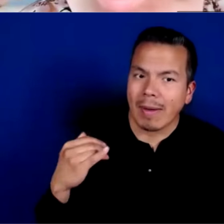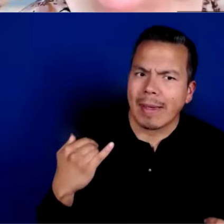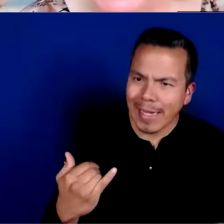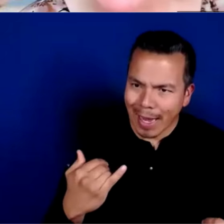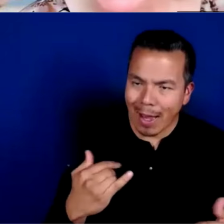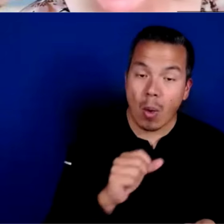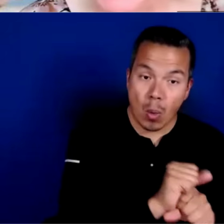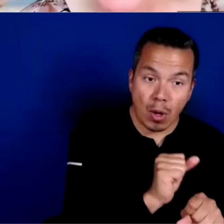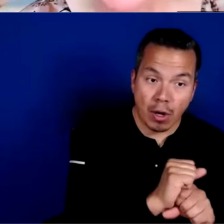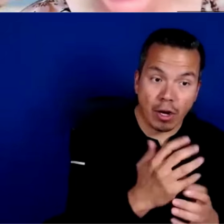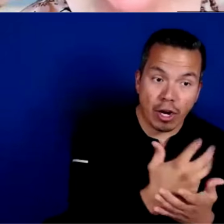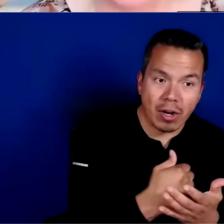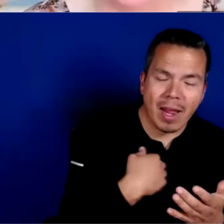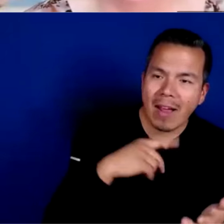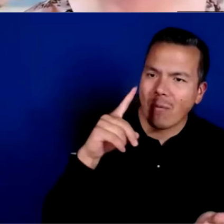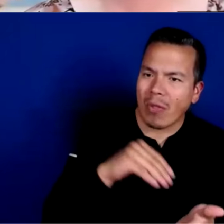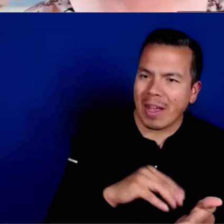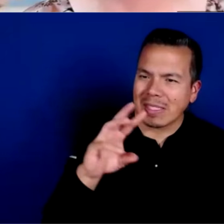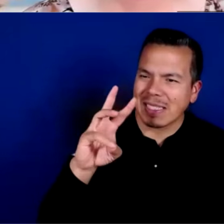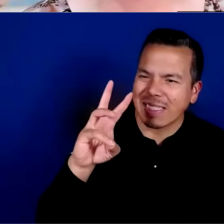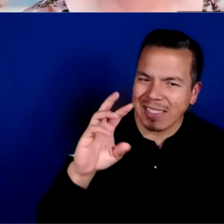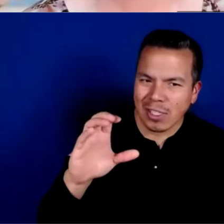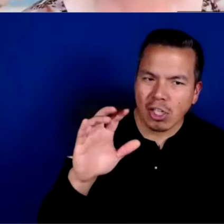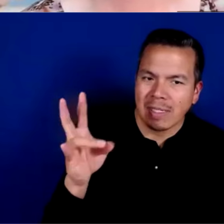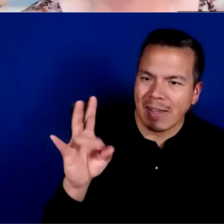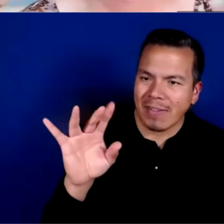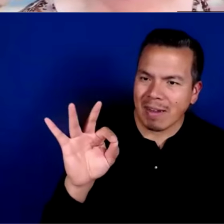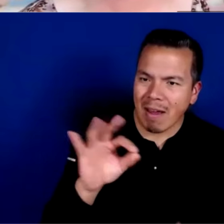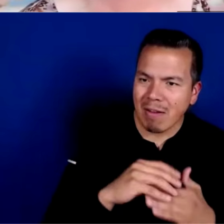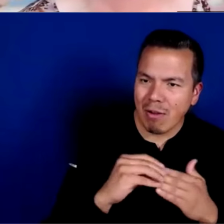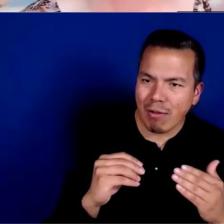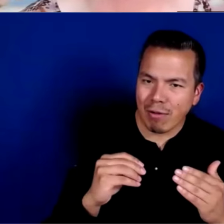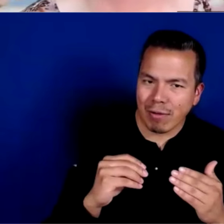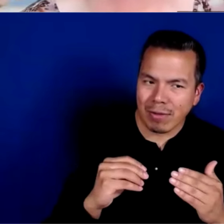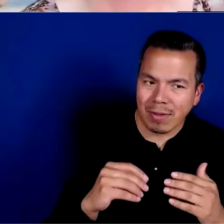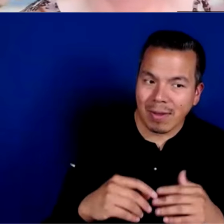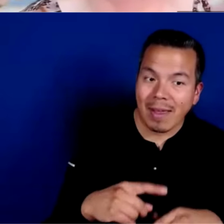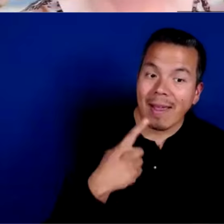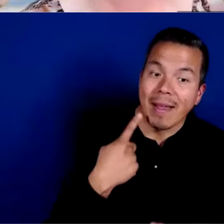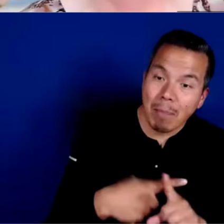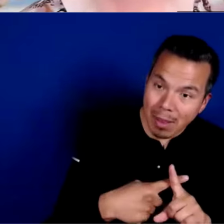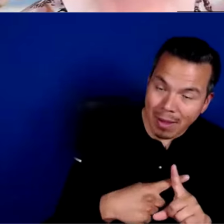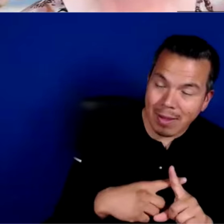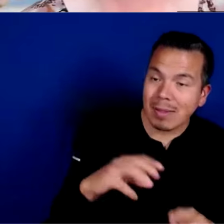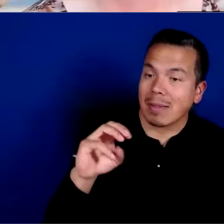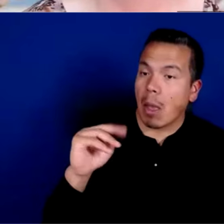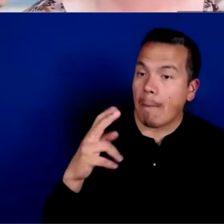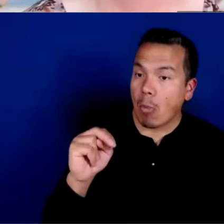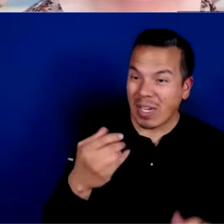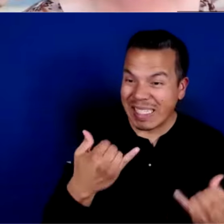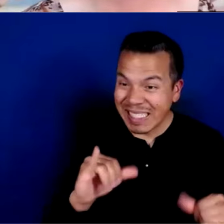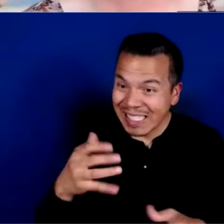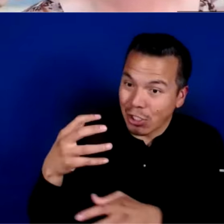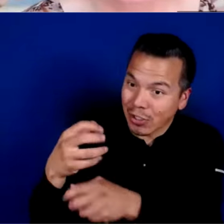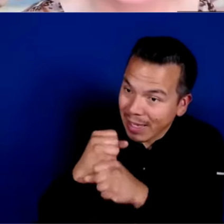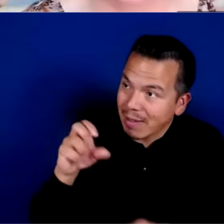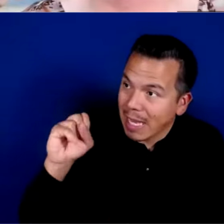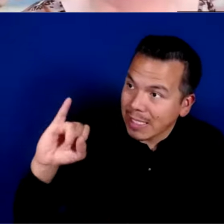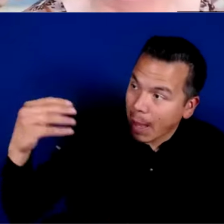have $1,679. And because Morgan still gets an SSI payment, they will